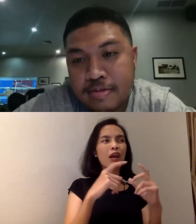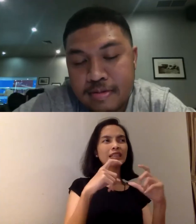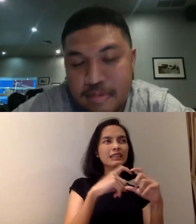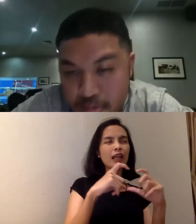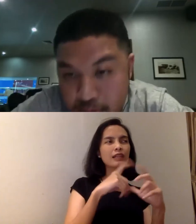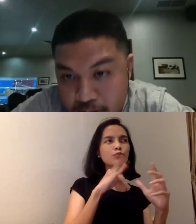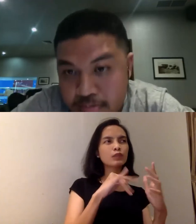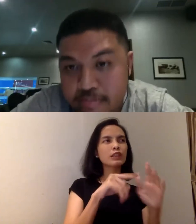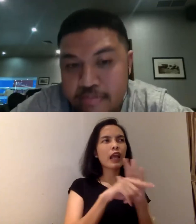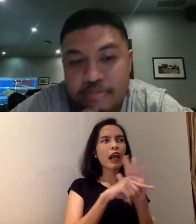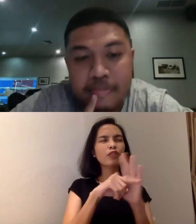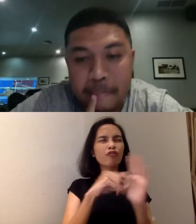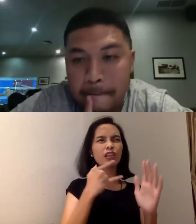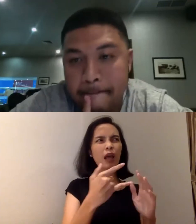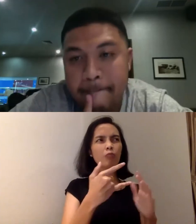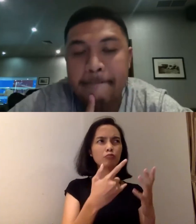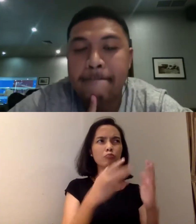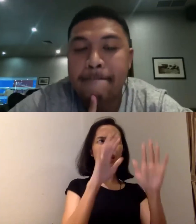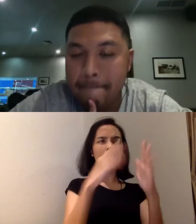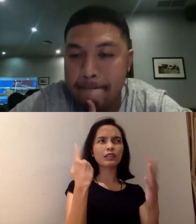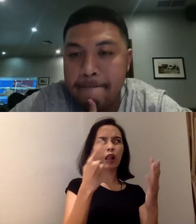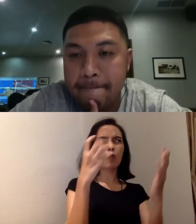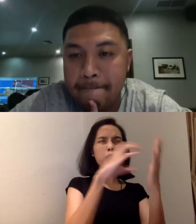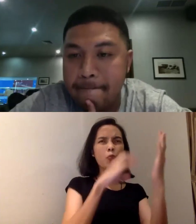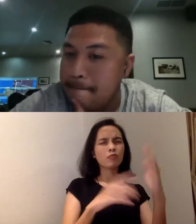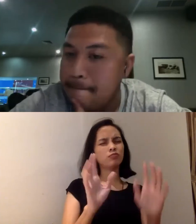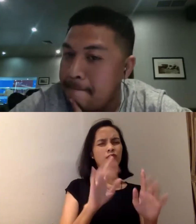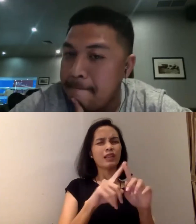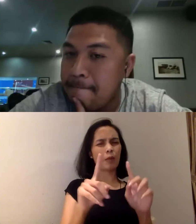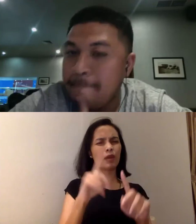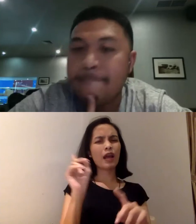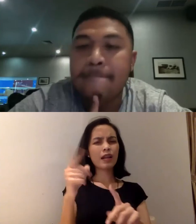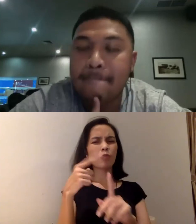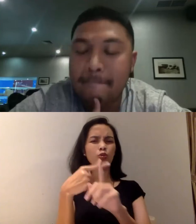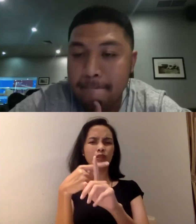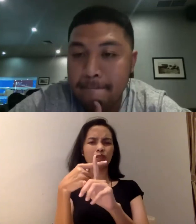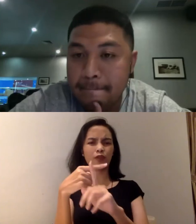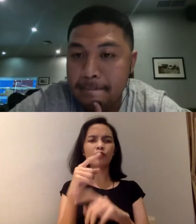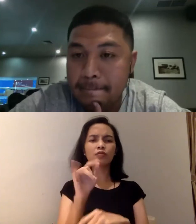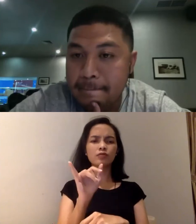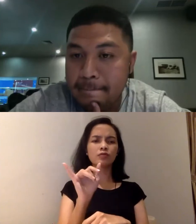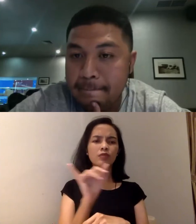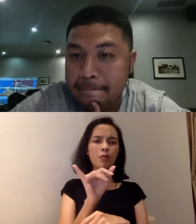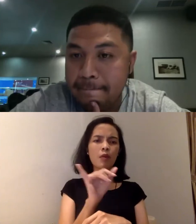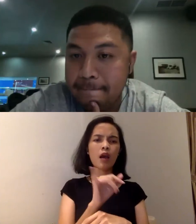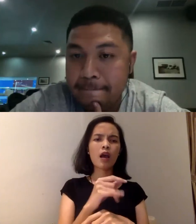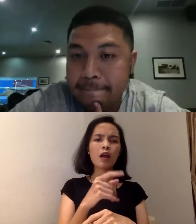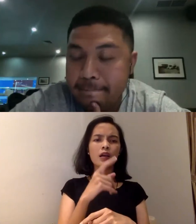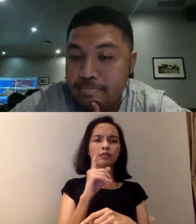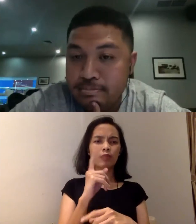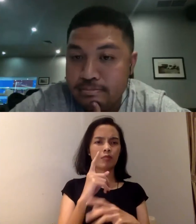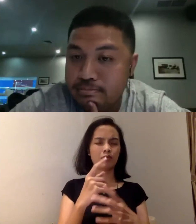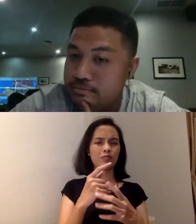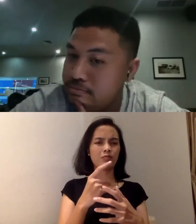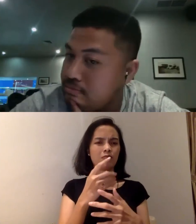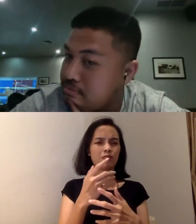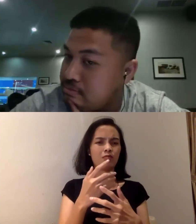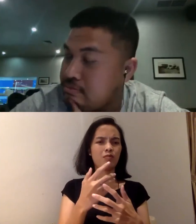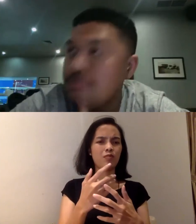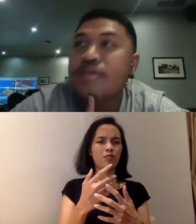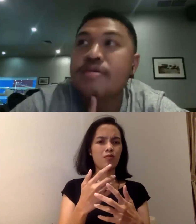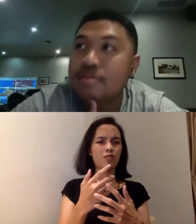and relationship that is equal, because that's the most important thing, something that is equal and also